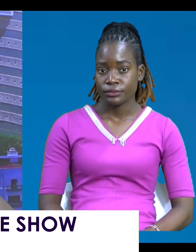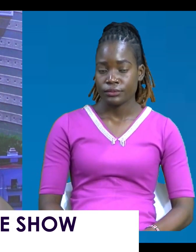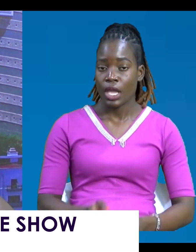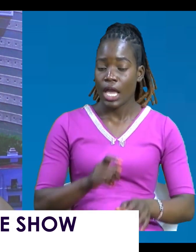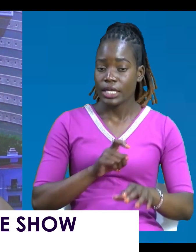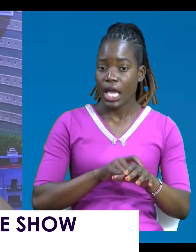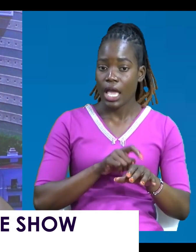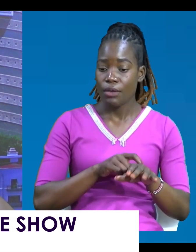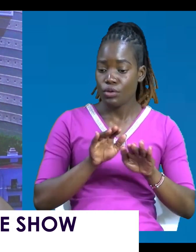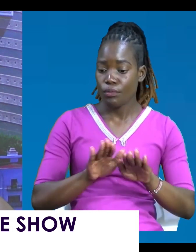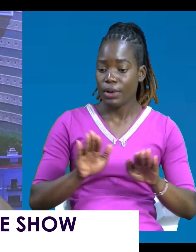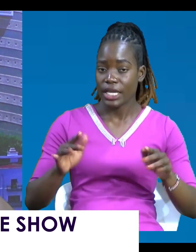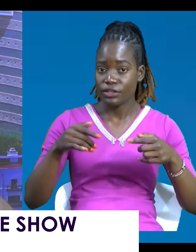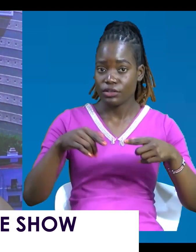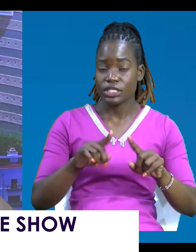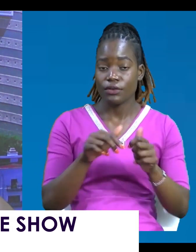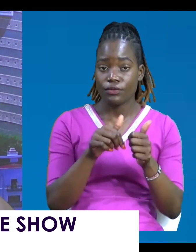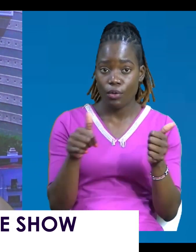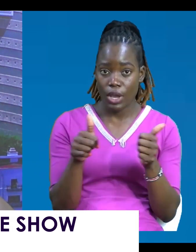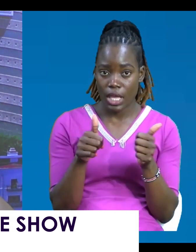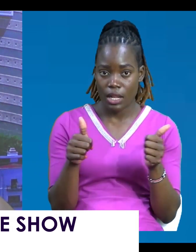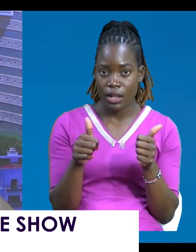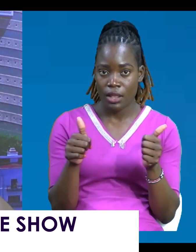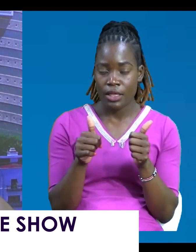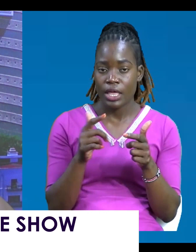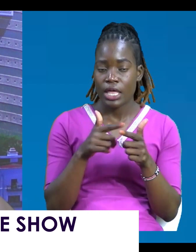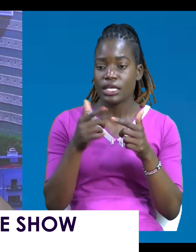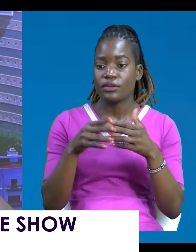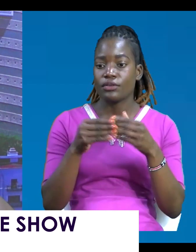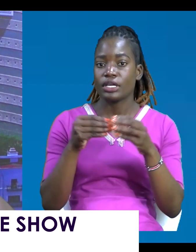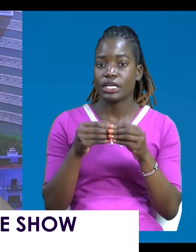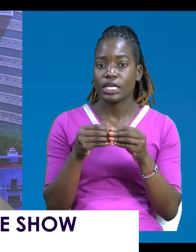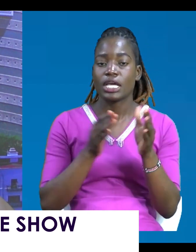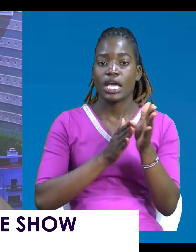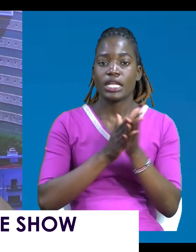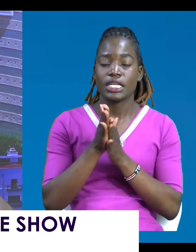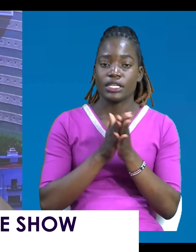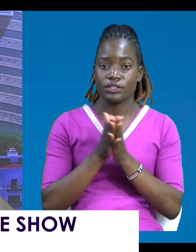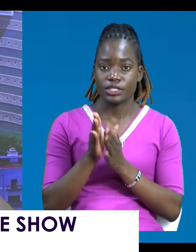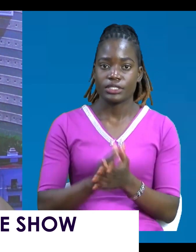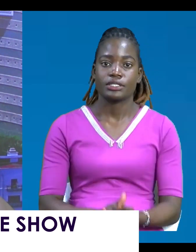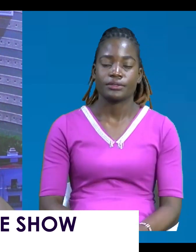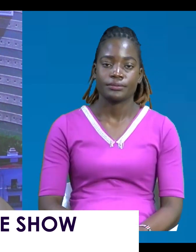When you package yourself properly, you will create an interest to you.